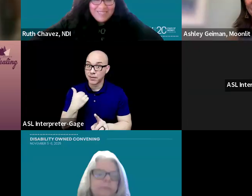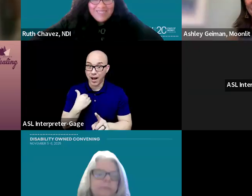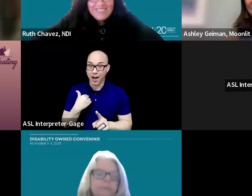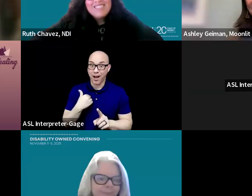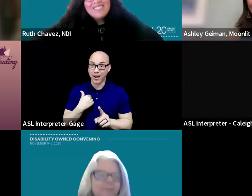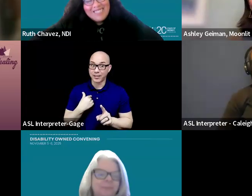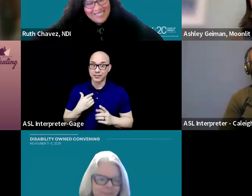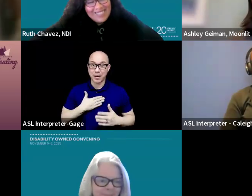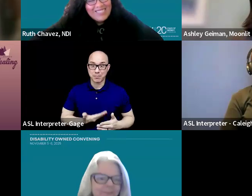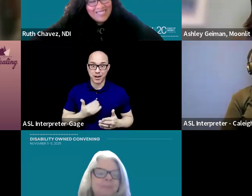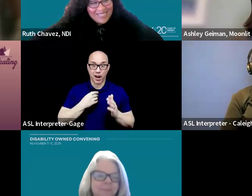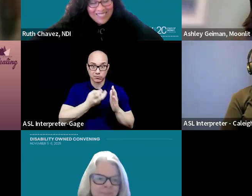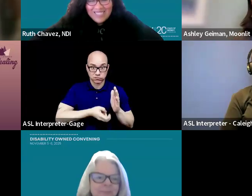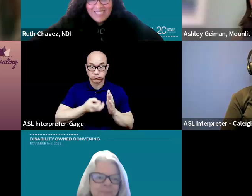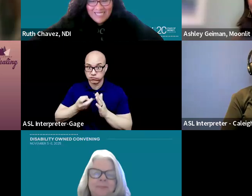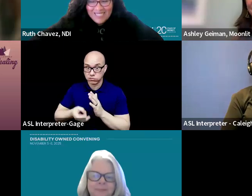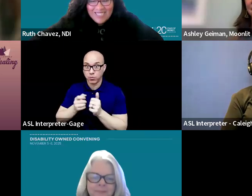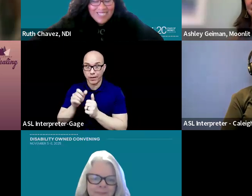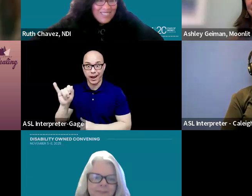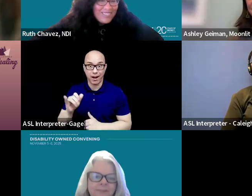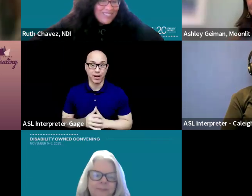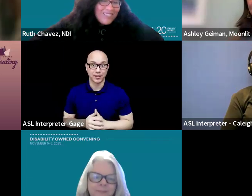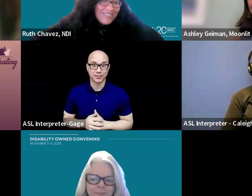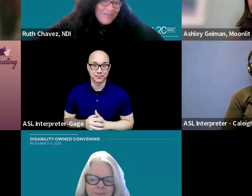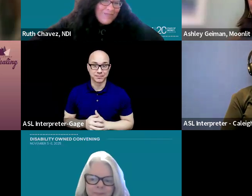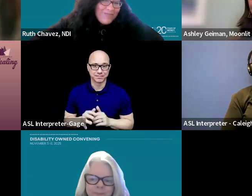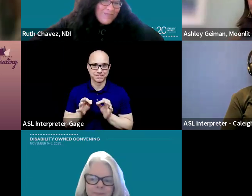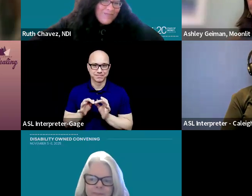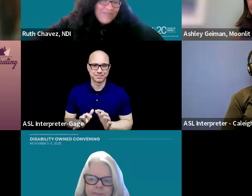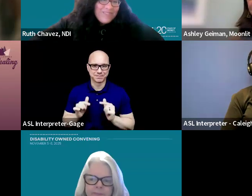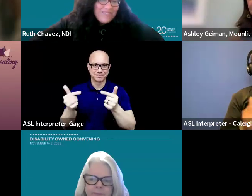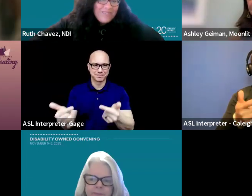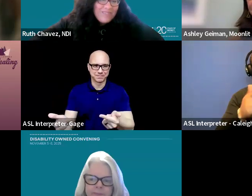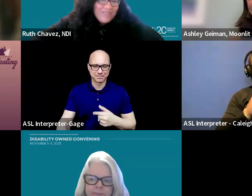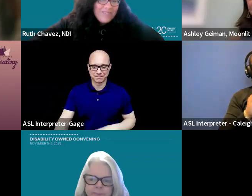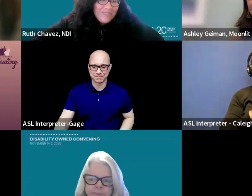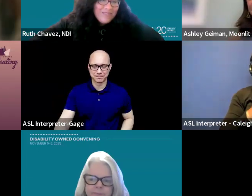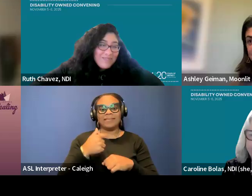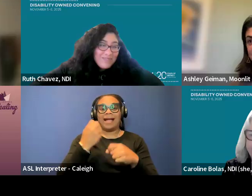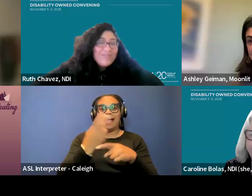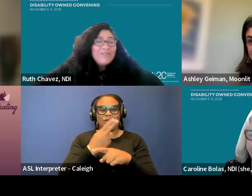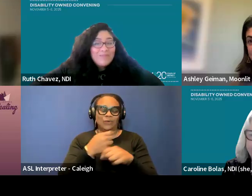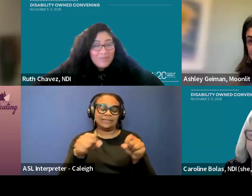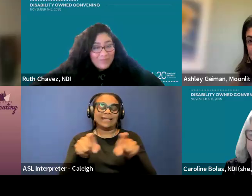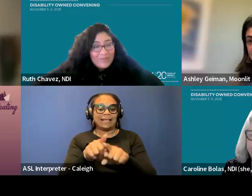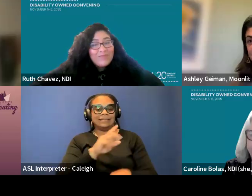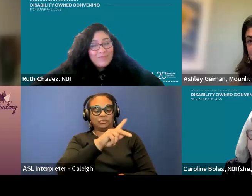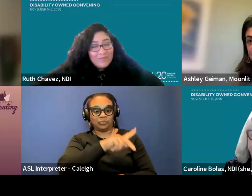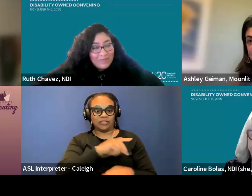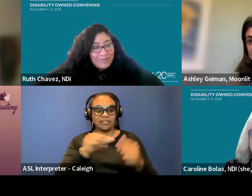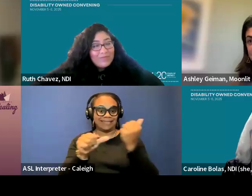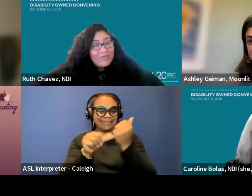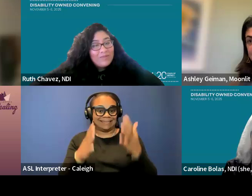AI. I would also add, as I primarily use it as a personal assistant, I